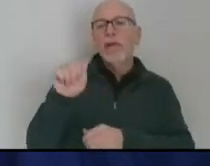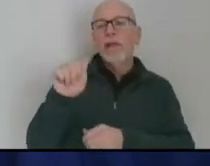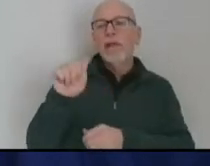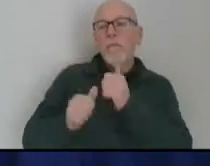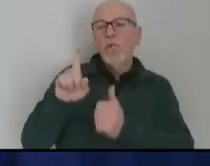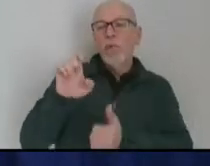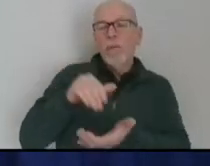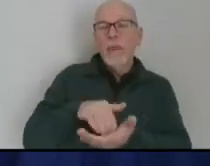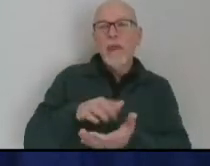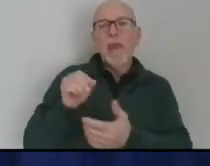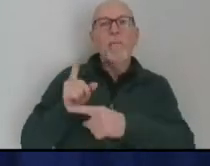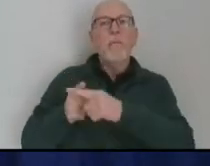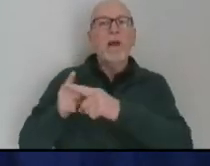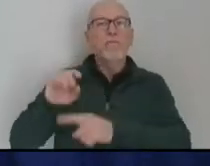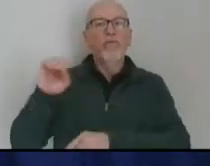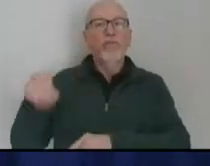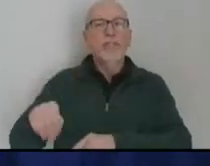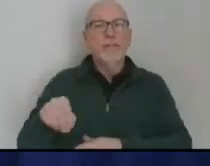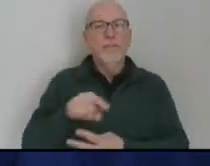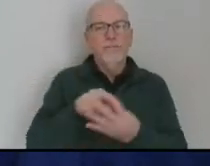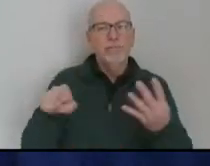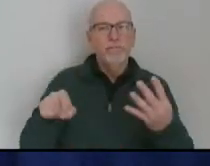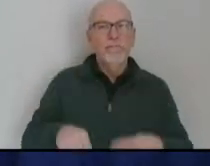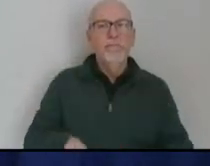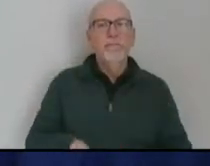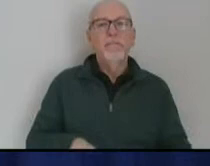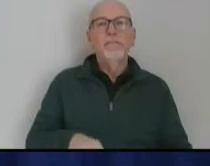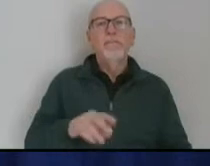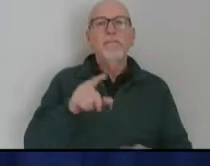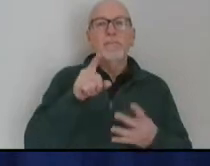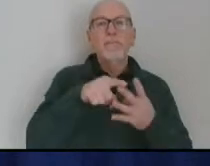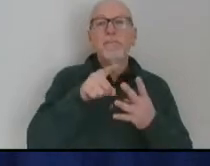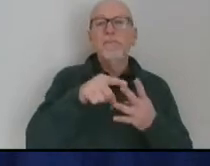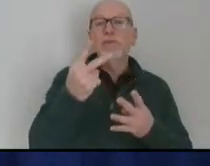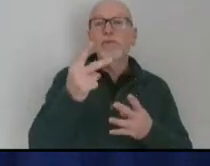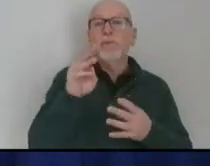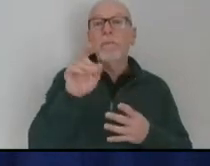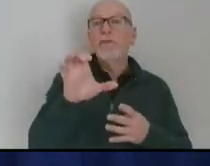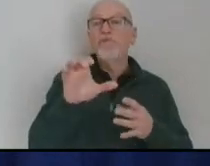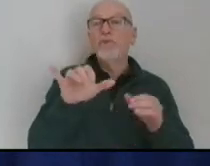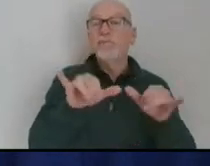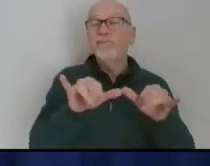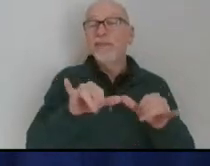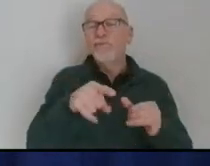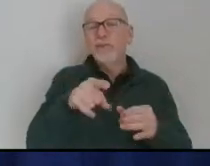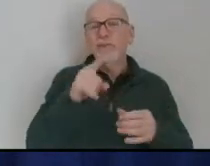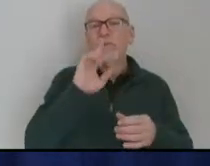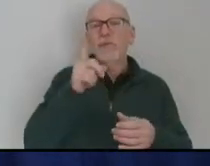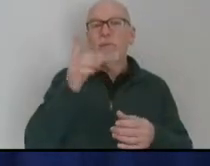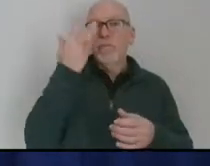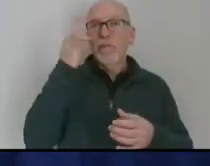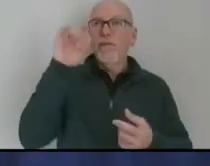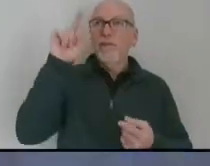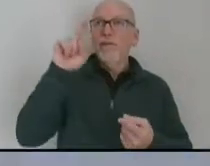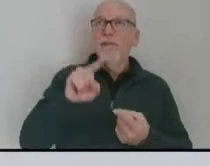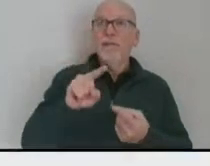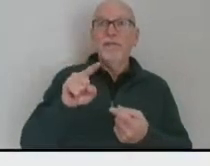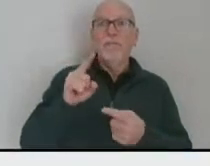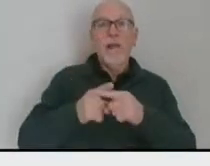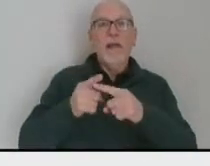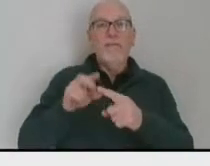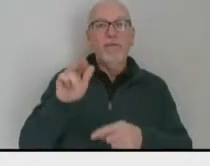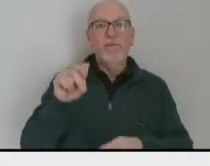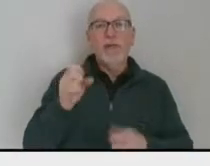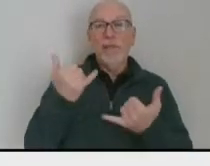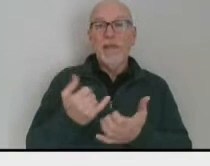our positivity rate. The 2-metric score improvement is being driven by decreasing positivity rates. This